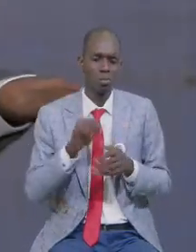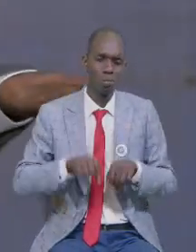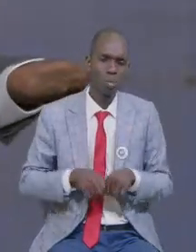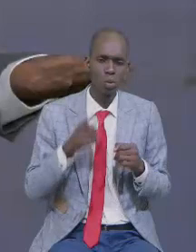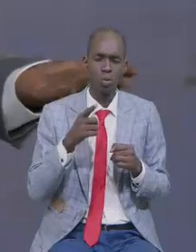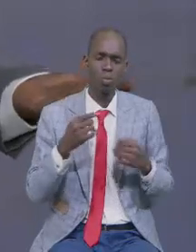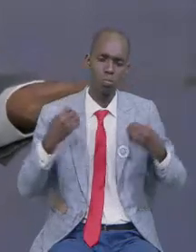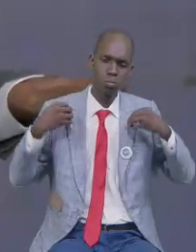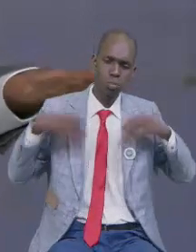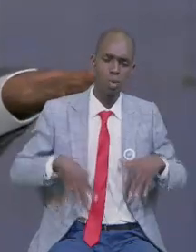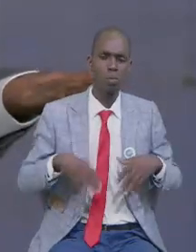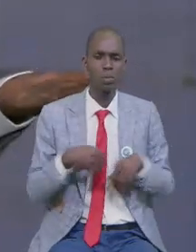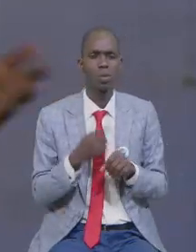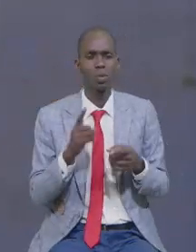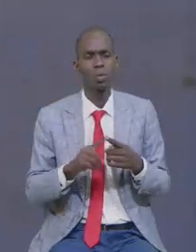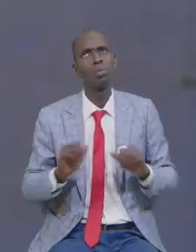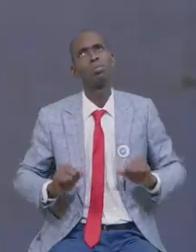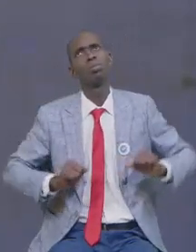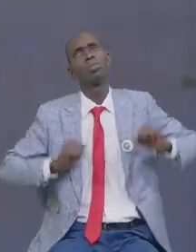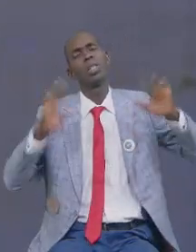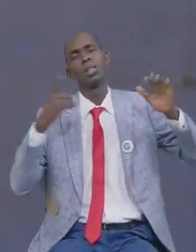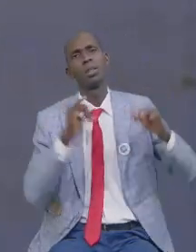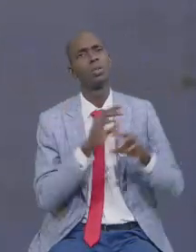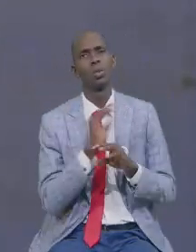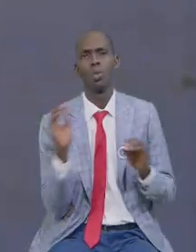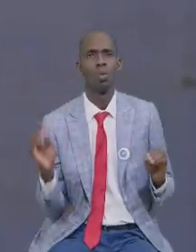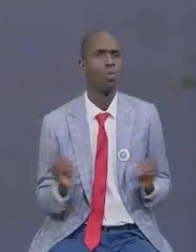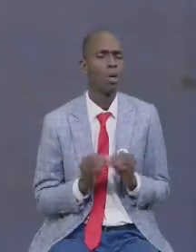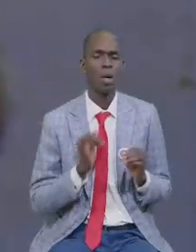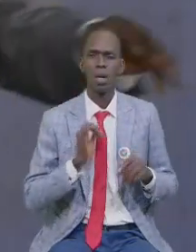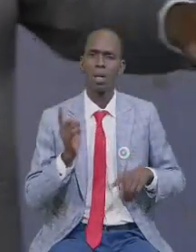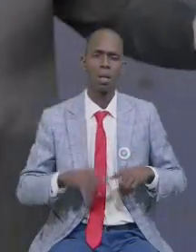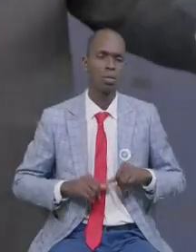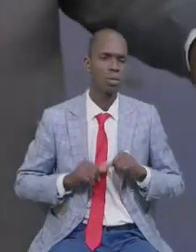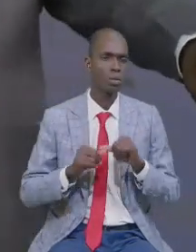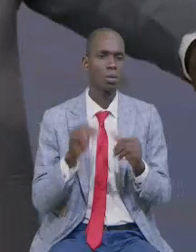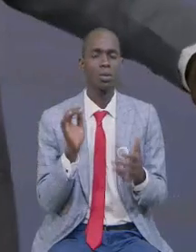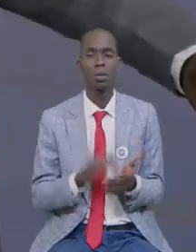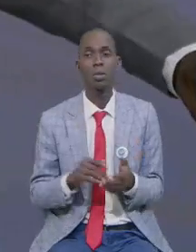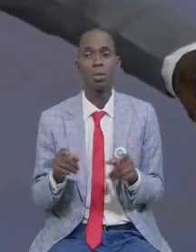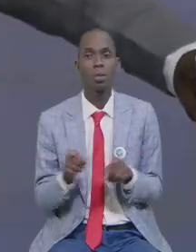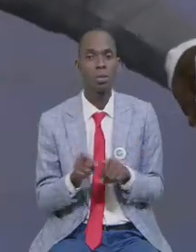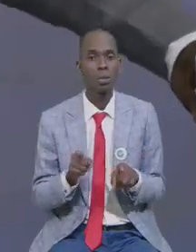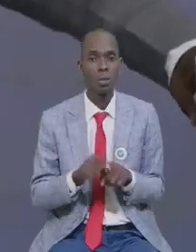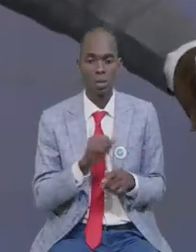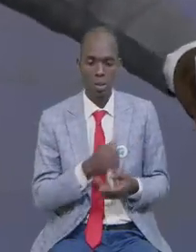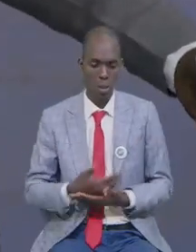to say, no way, I cannot go on again? Even a baby